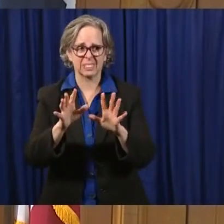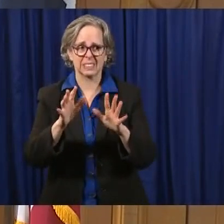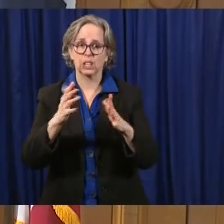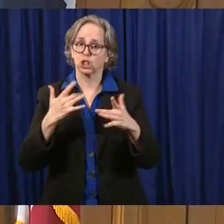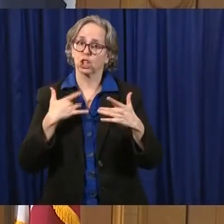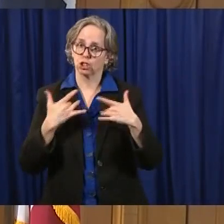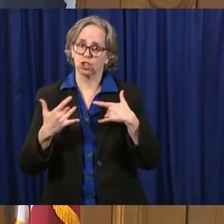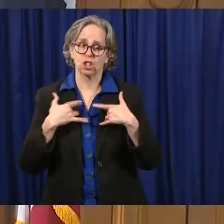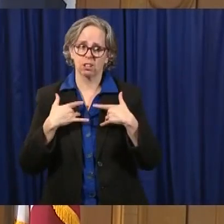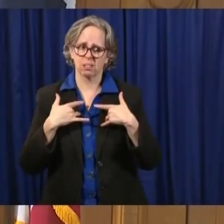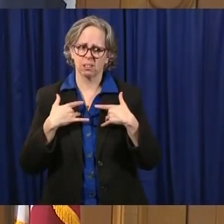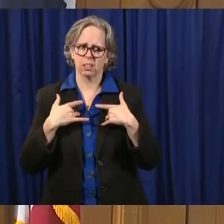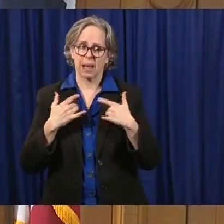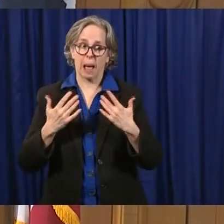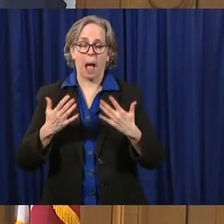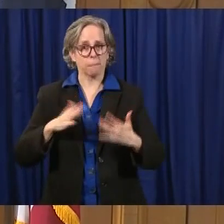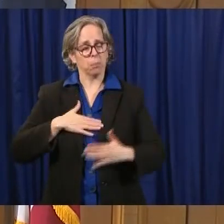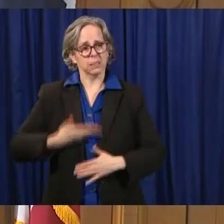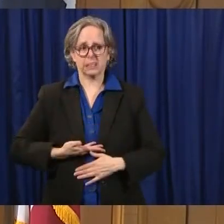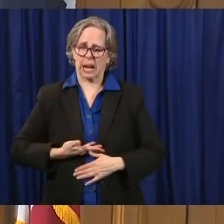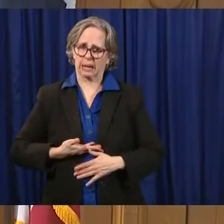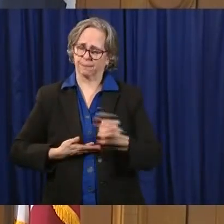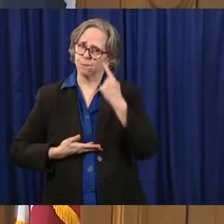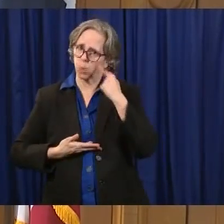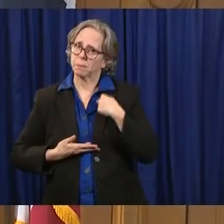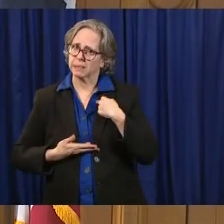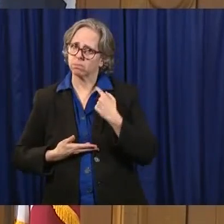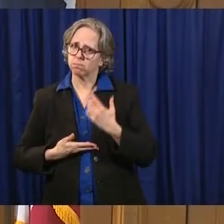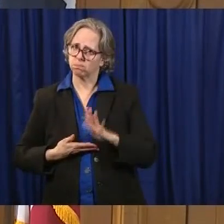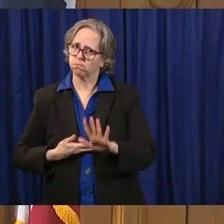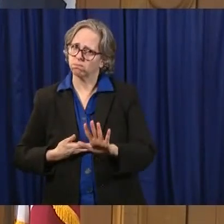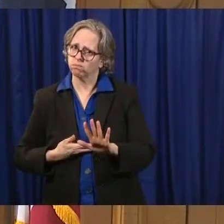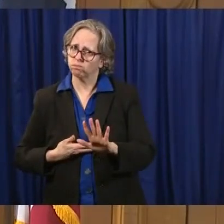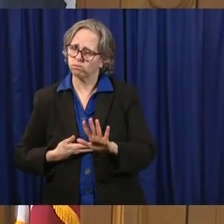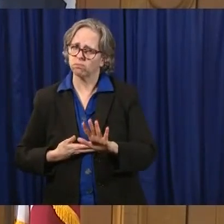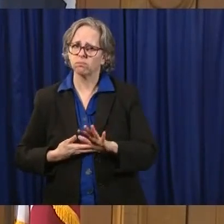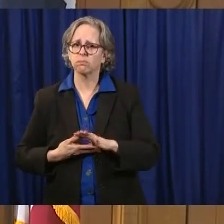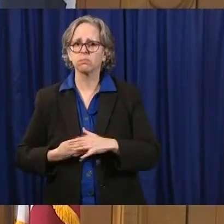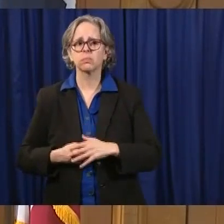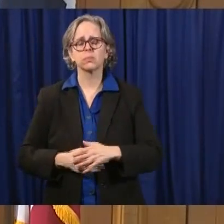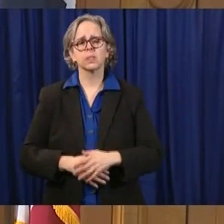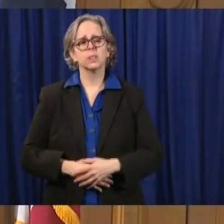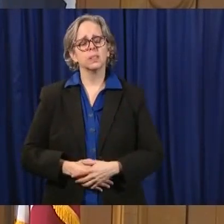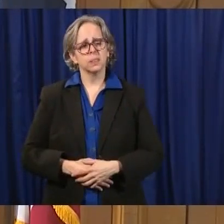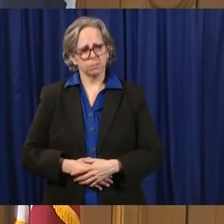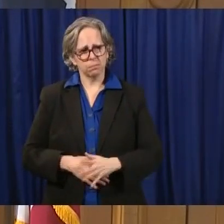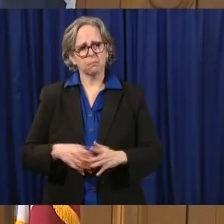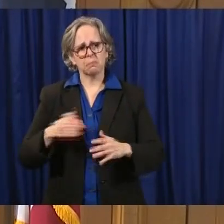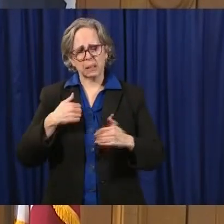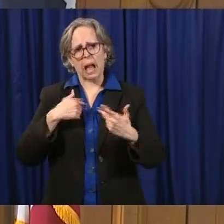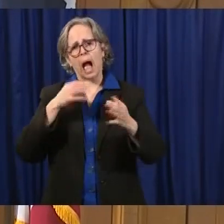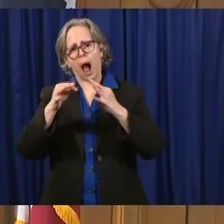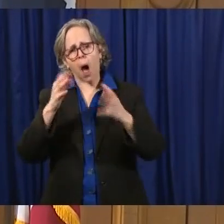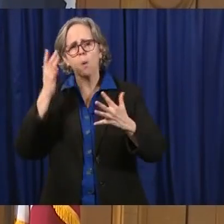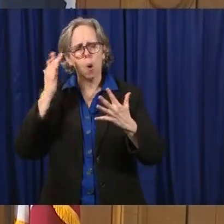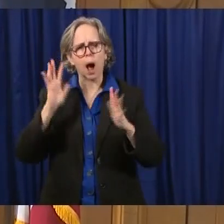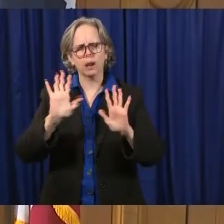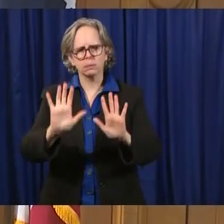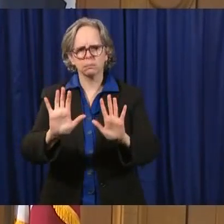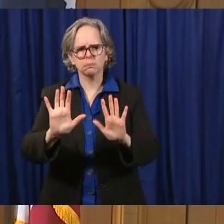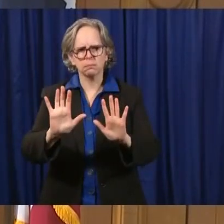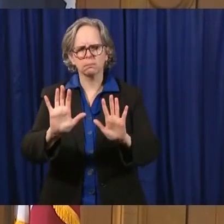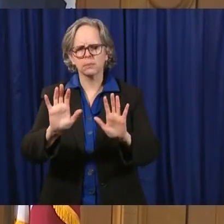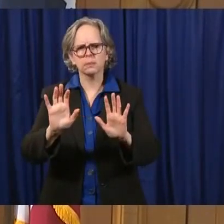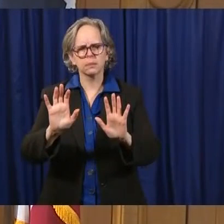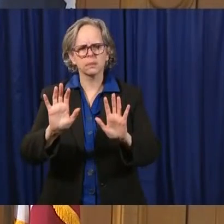very upsetting to me, and you know, we can go through all the reasons why that is happening, but the